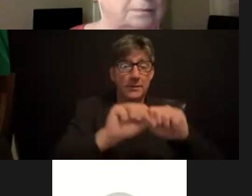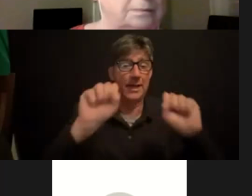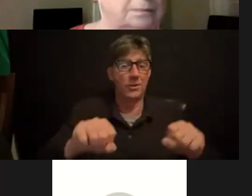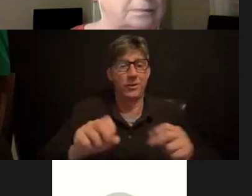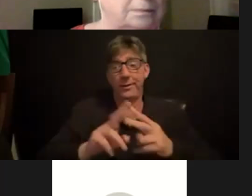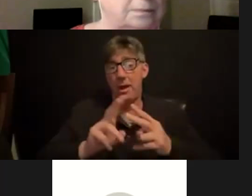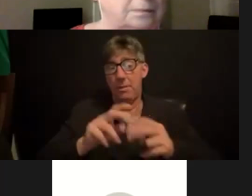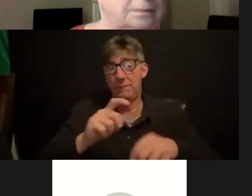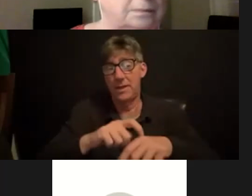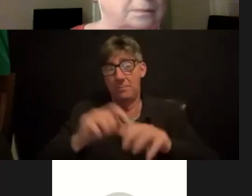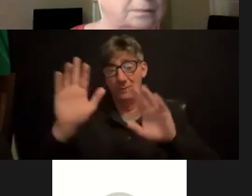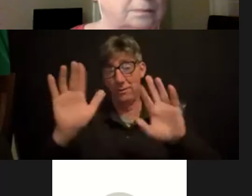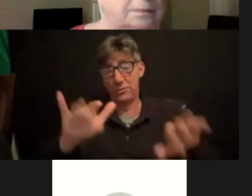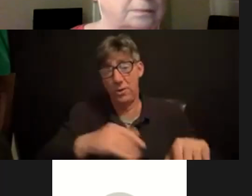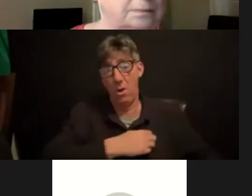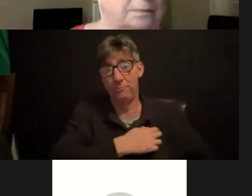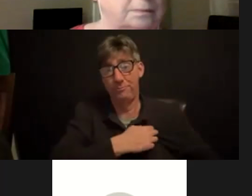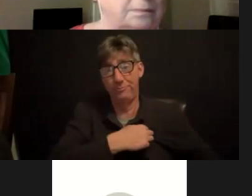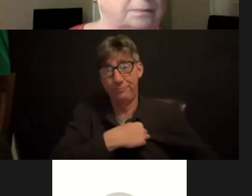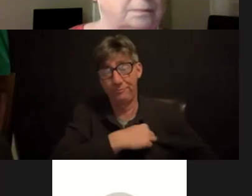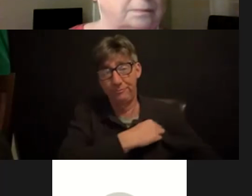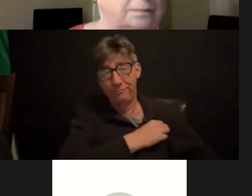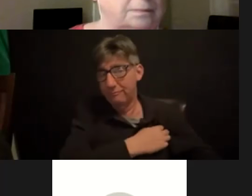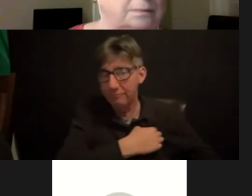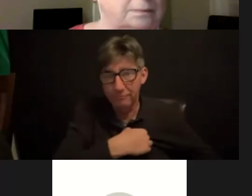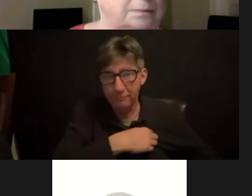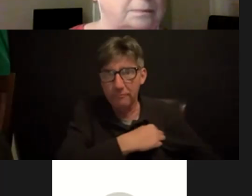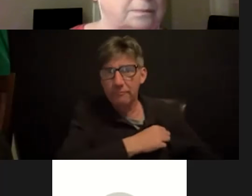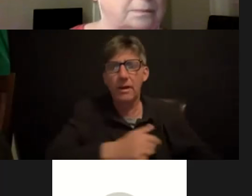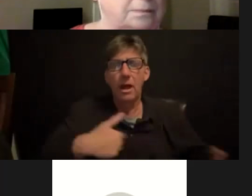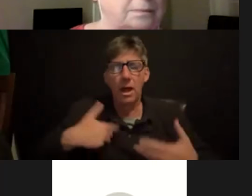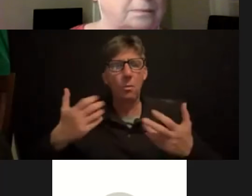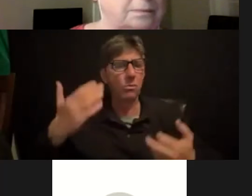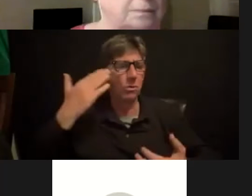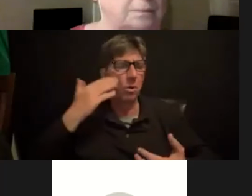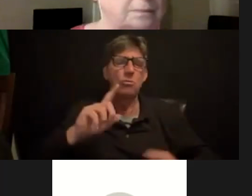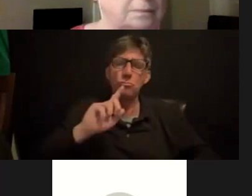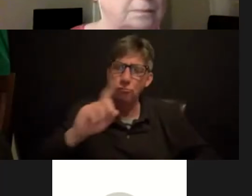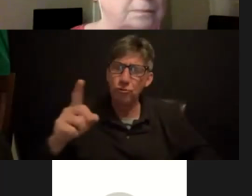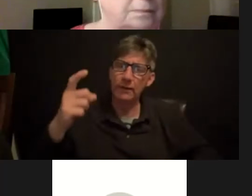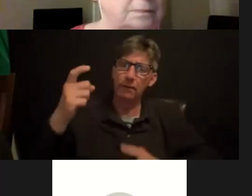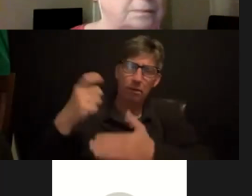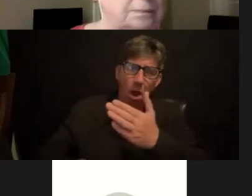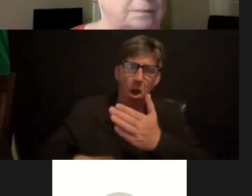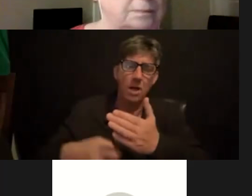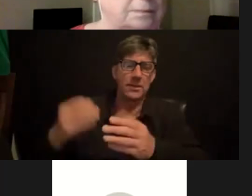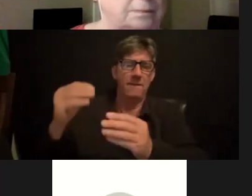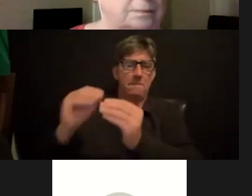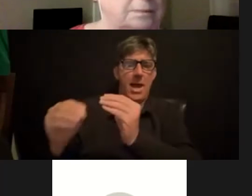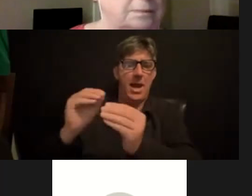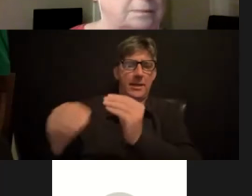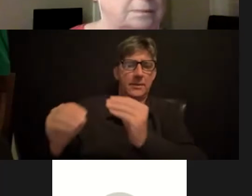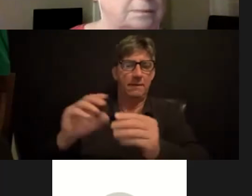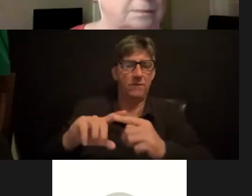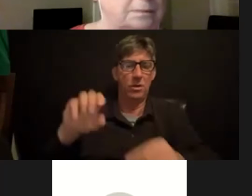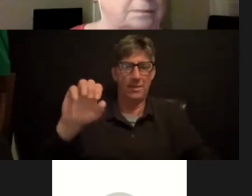for the snow. So is there a way I can find out what the real cost of maintenance is for this